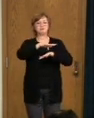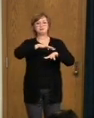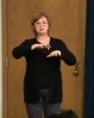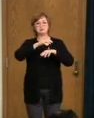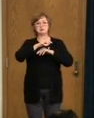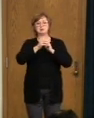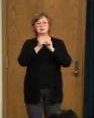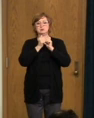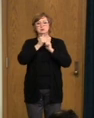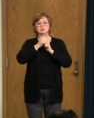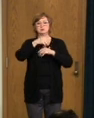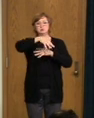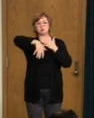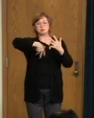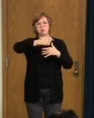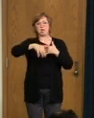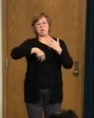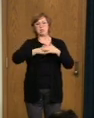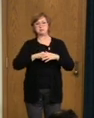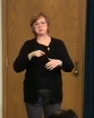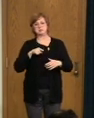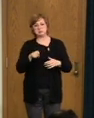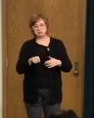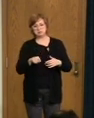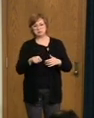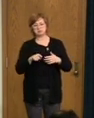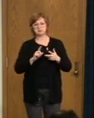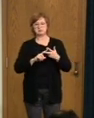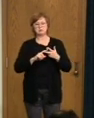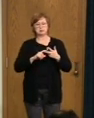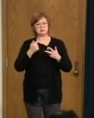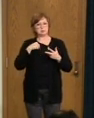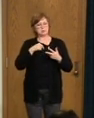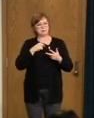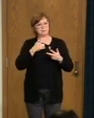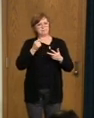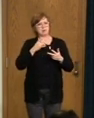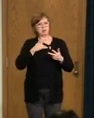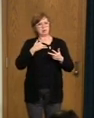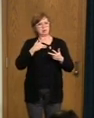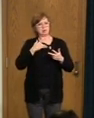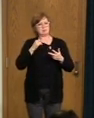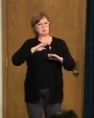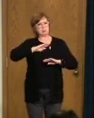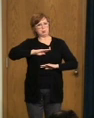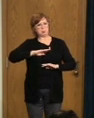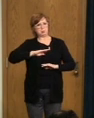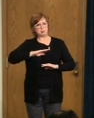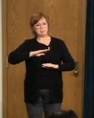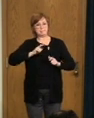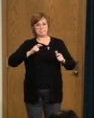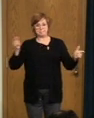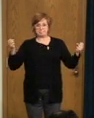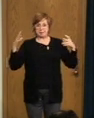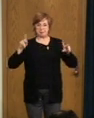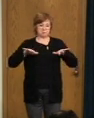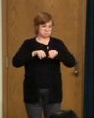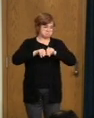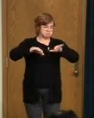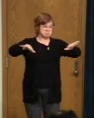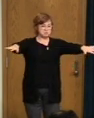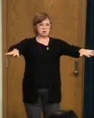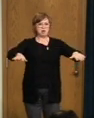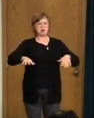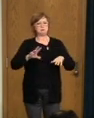But thankfully, we aren't seeing those large outbreaks, those super spreader events, due to the measures that are currently in